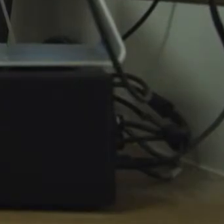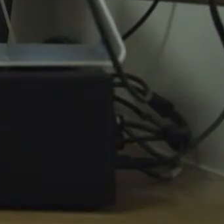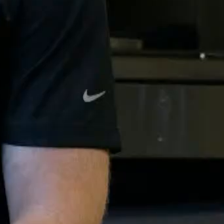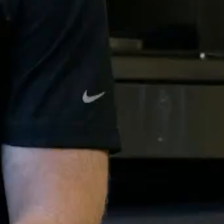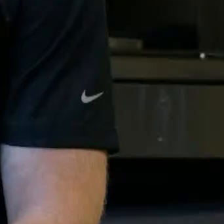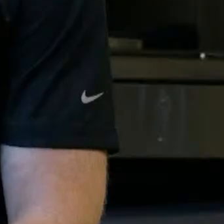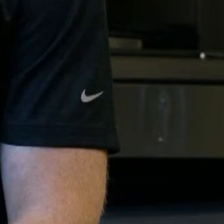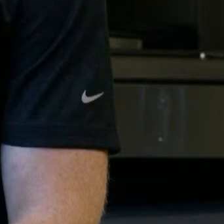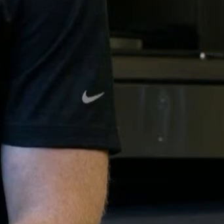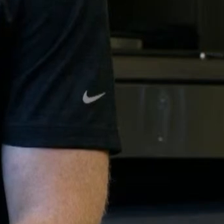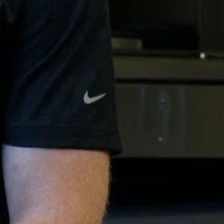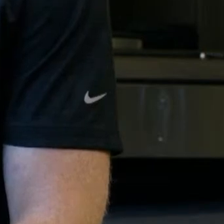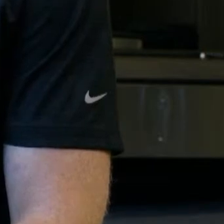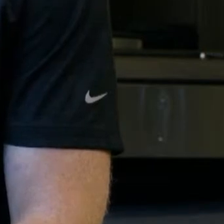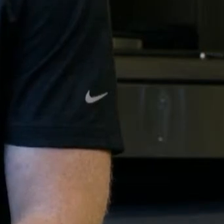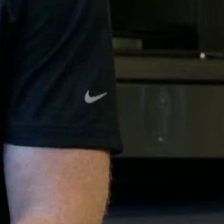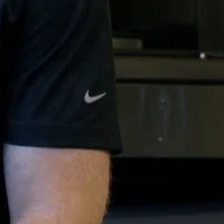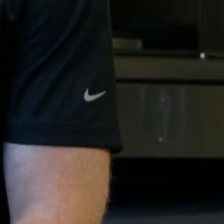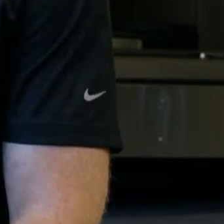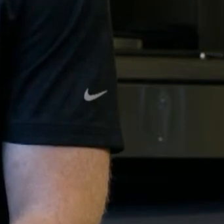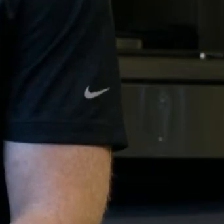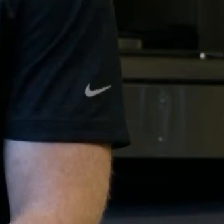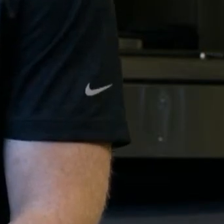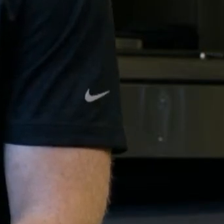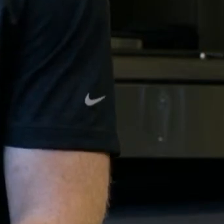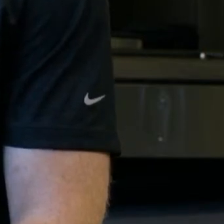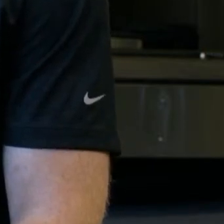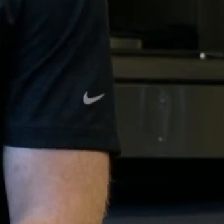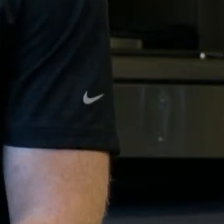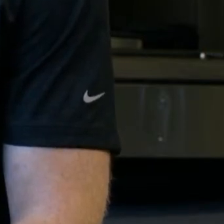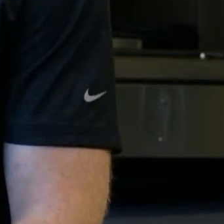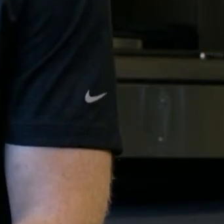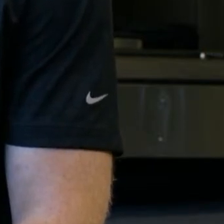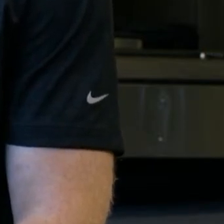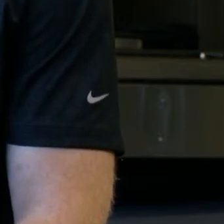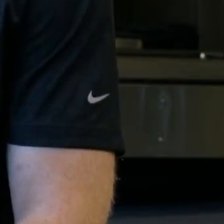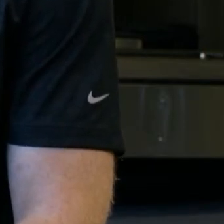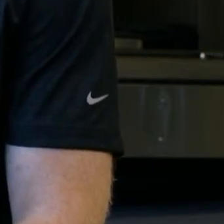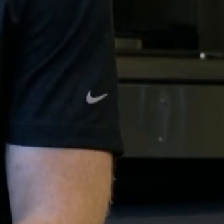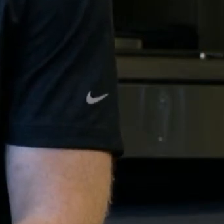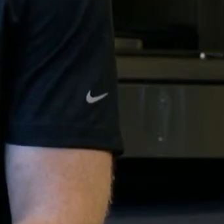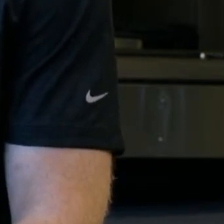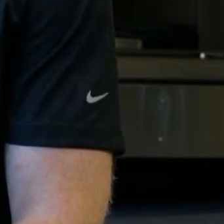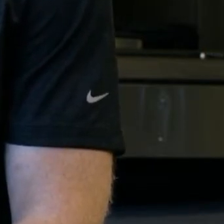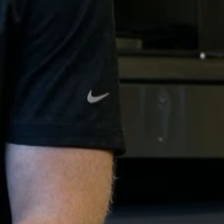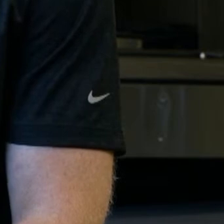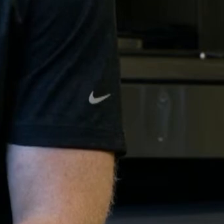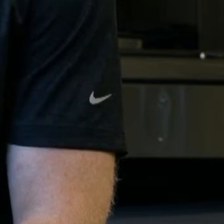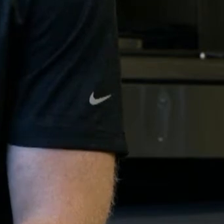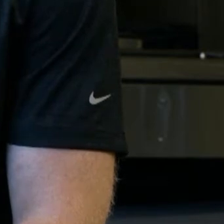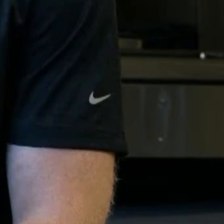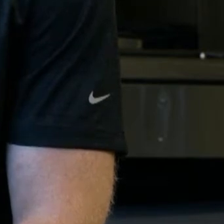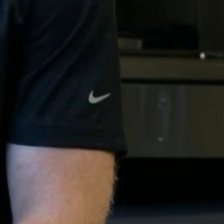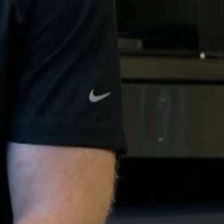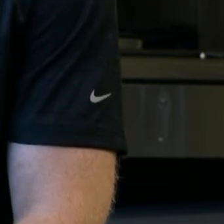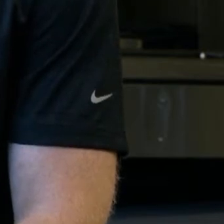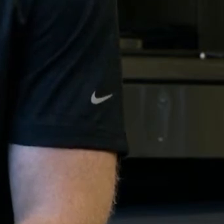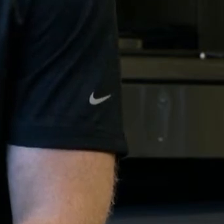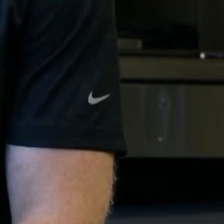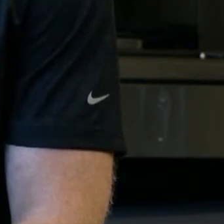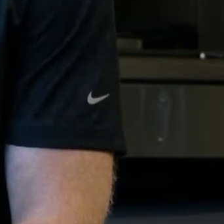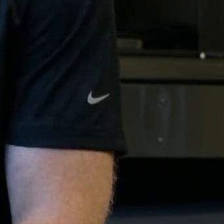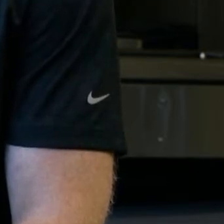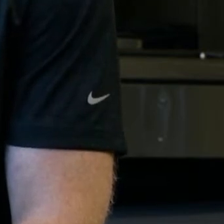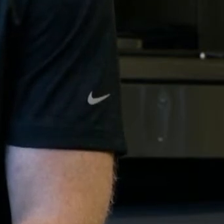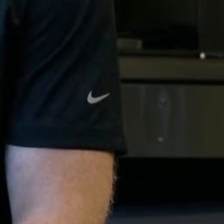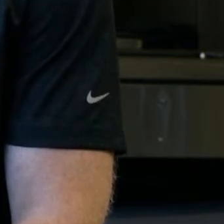With the collaboration between UCCS and Centura, we have the opportunity to help be on the leading edge of new and